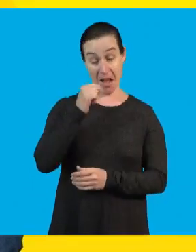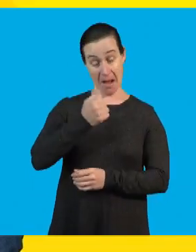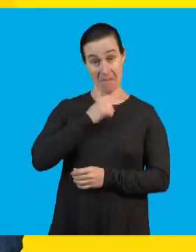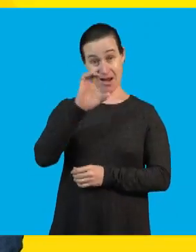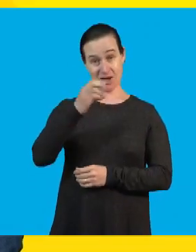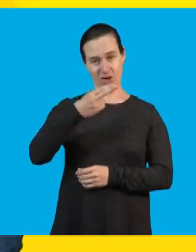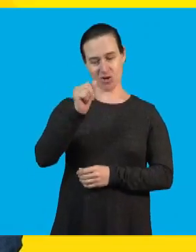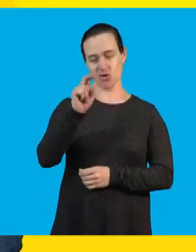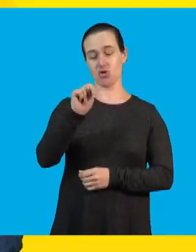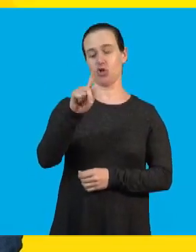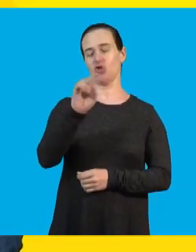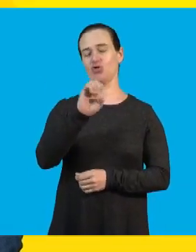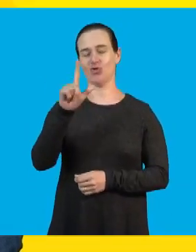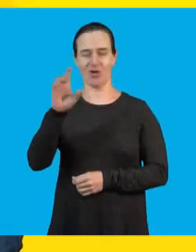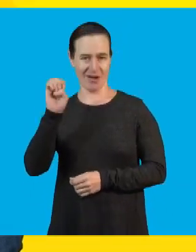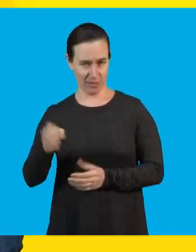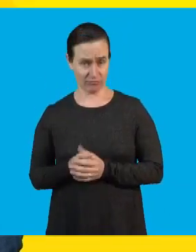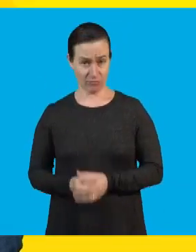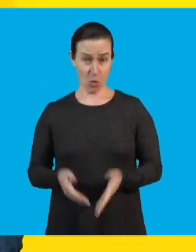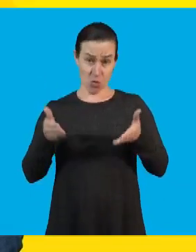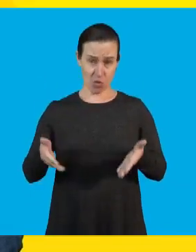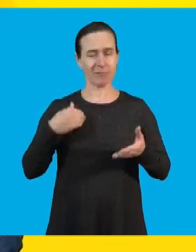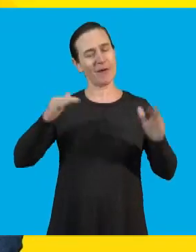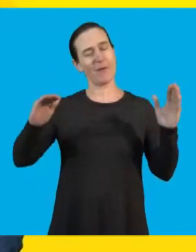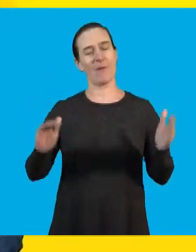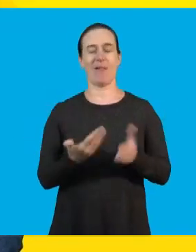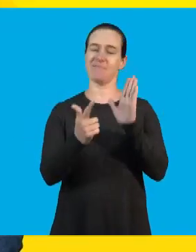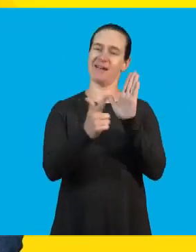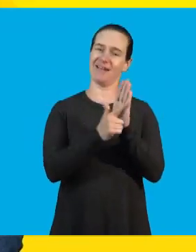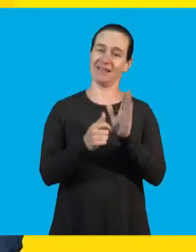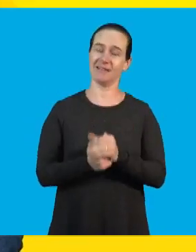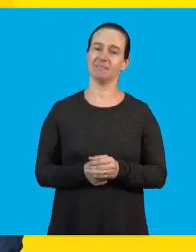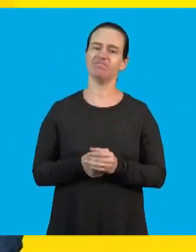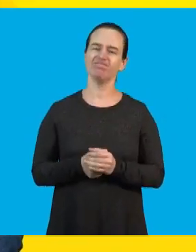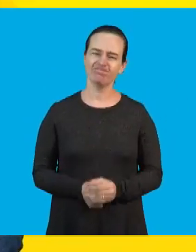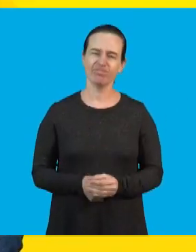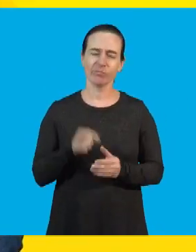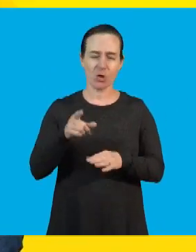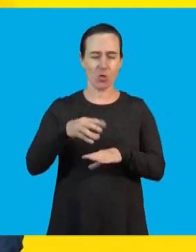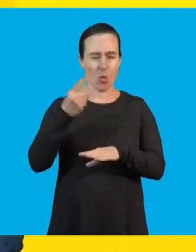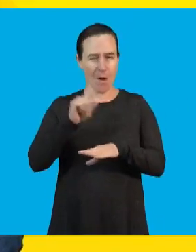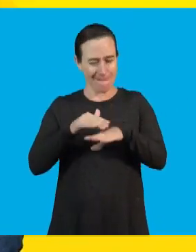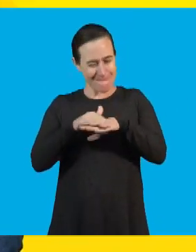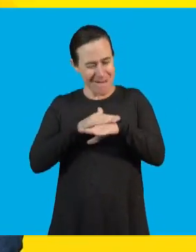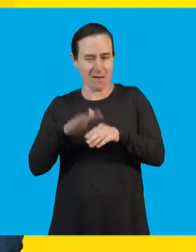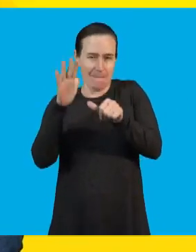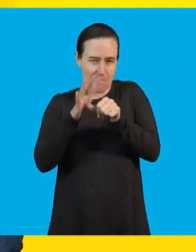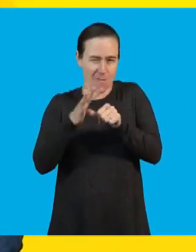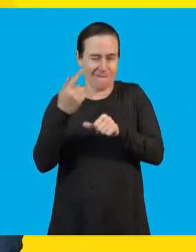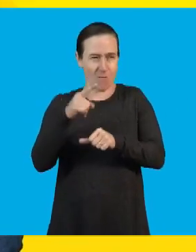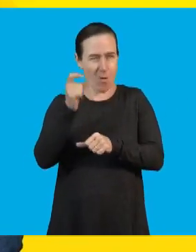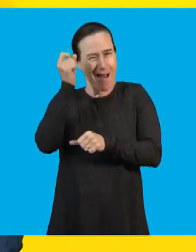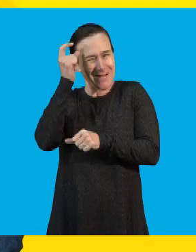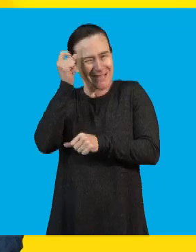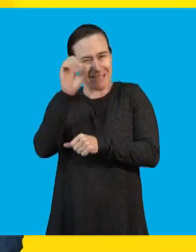Greetings learners, my name is Chantal Oliphant and today I would like to welcome you to our lesson, The Building Blocks of